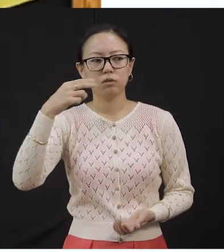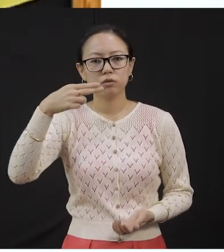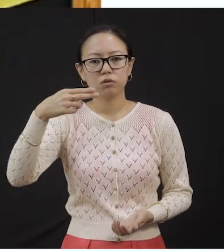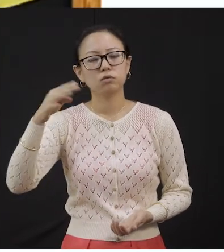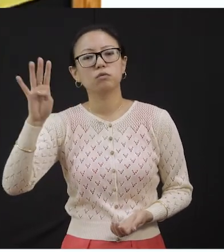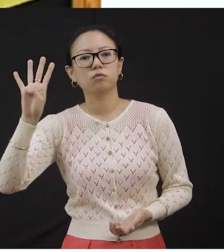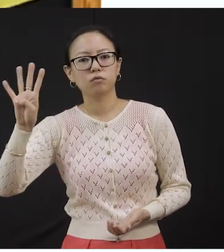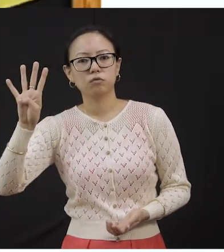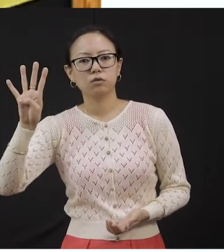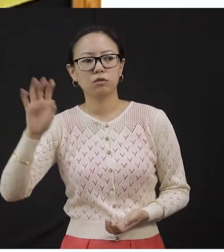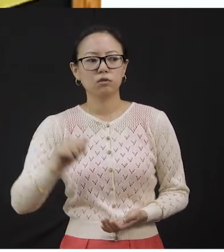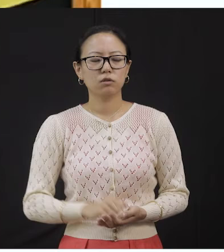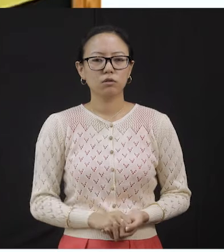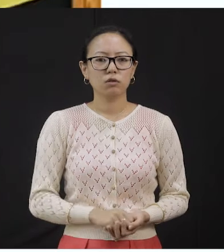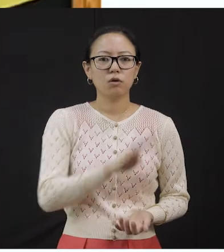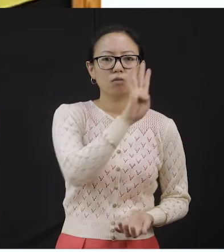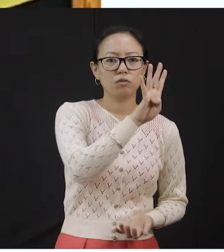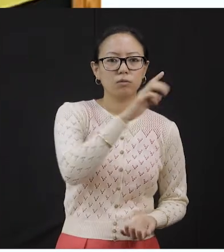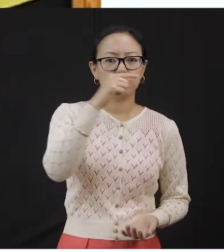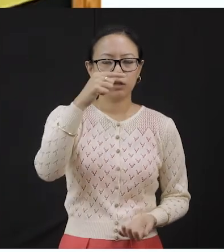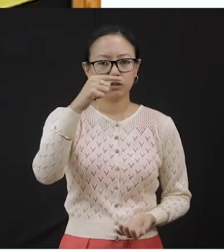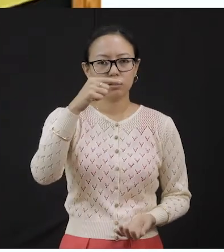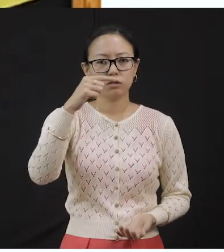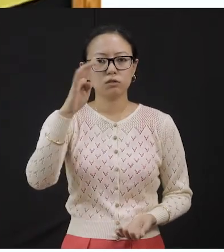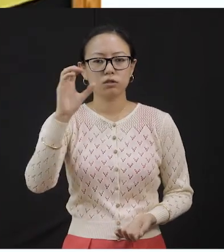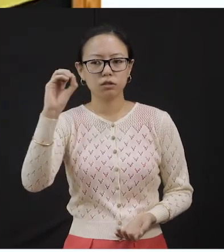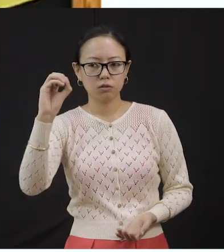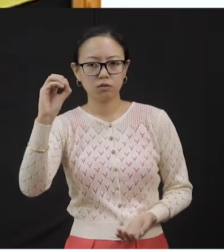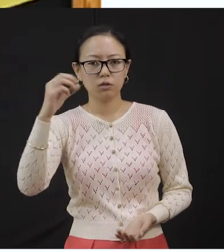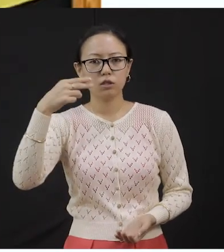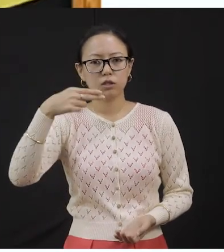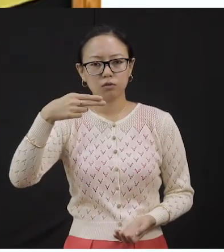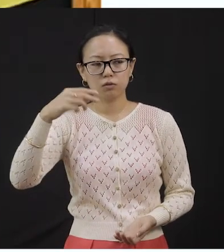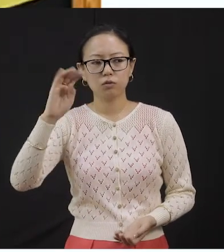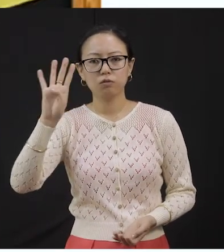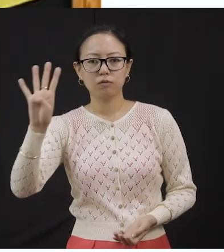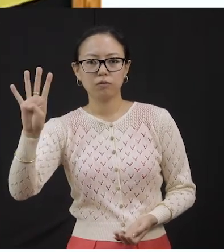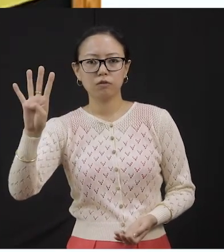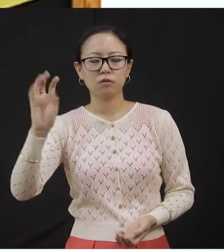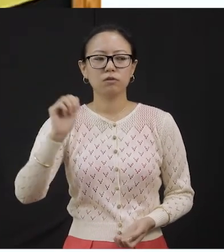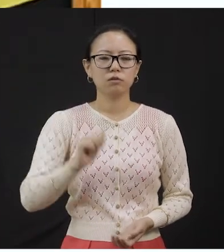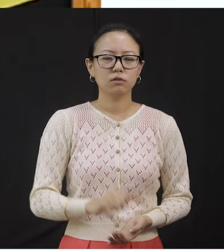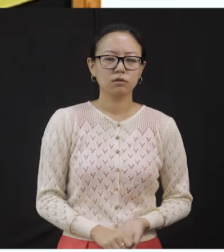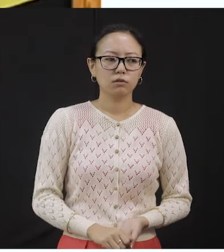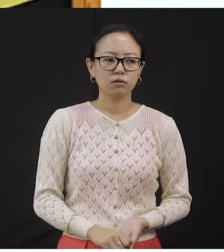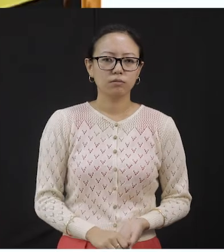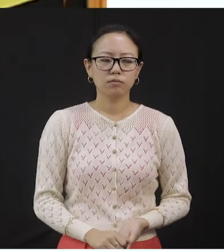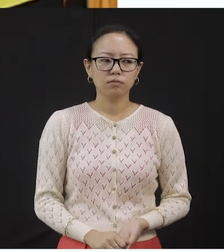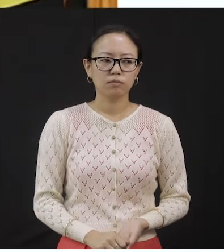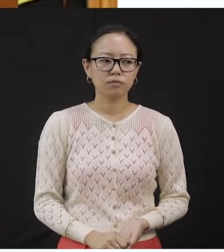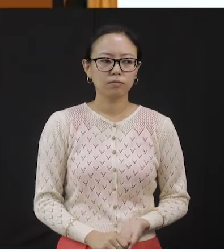4 itself. Yes, that is 4 minus 0 is equal to 4.